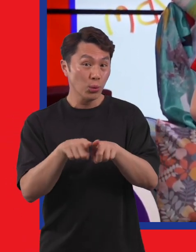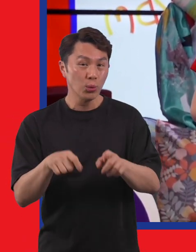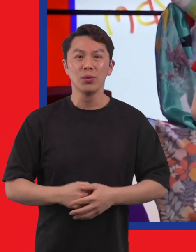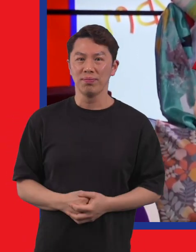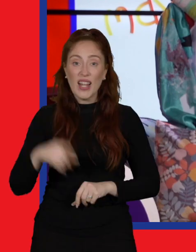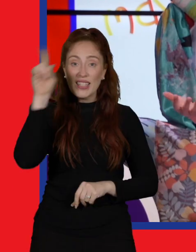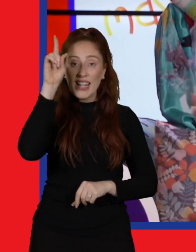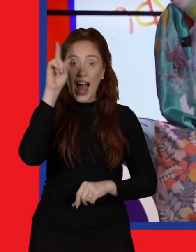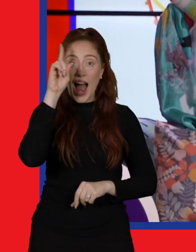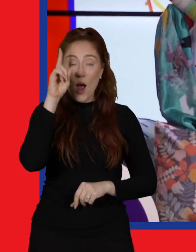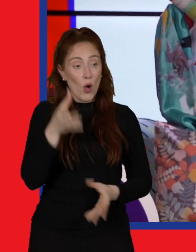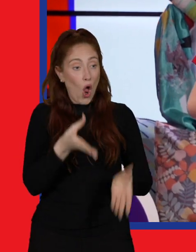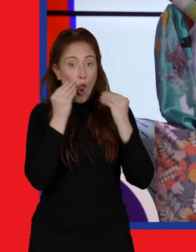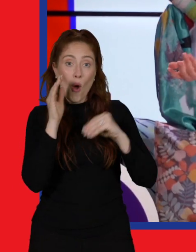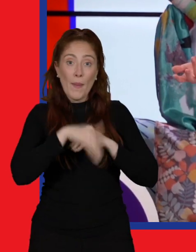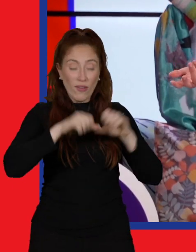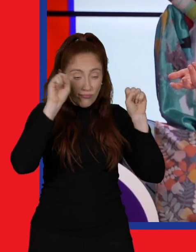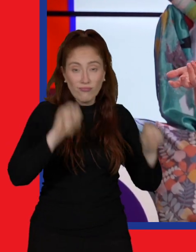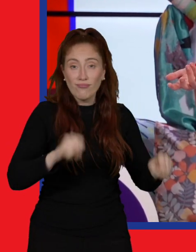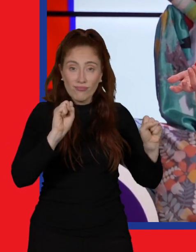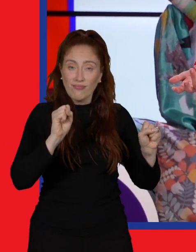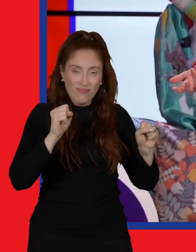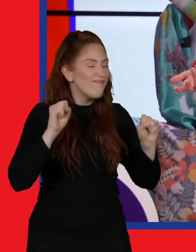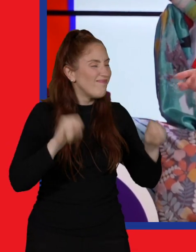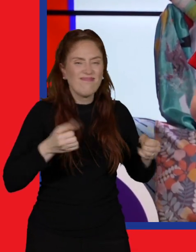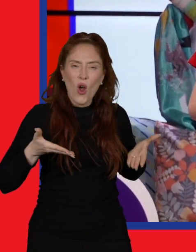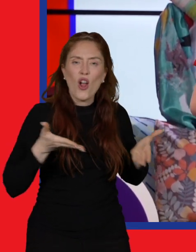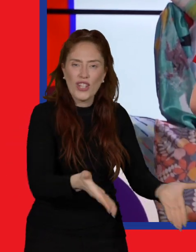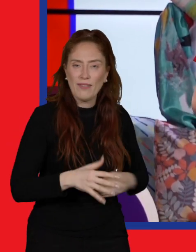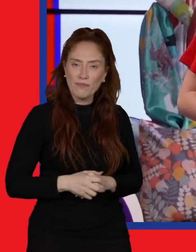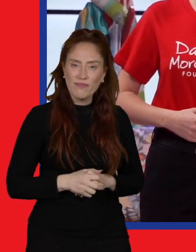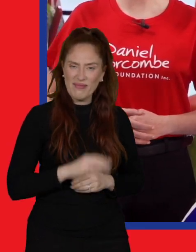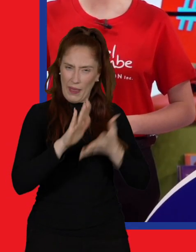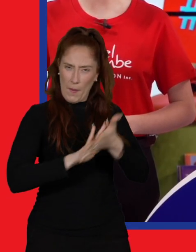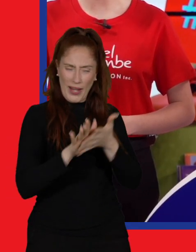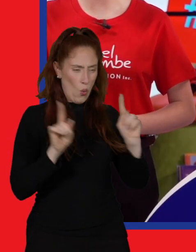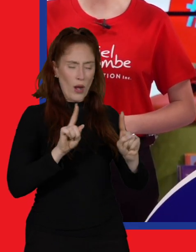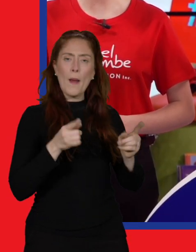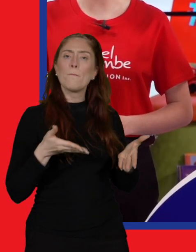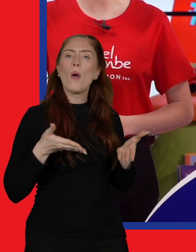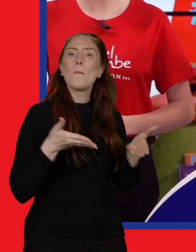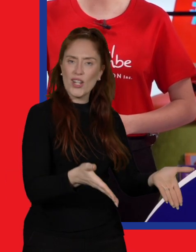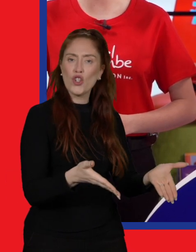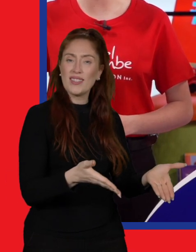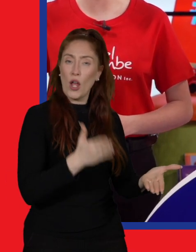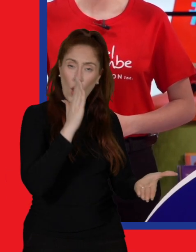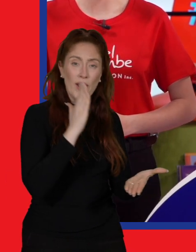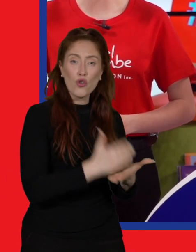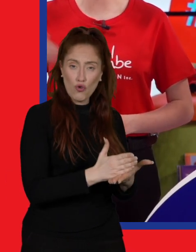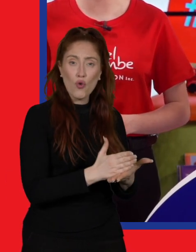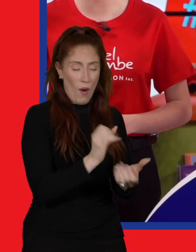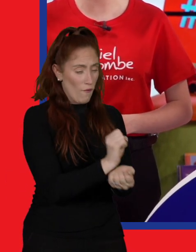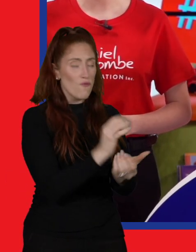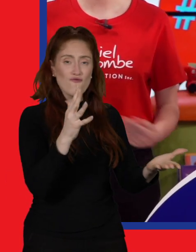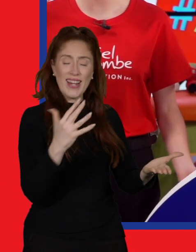and each other. Today's lesson will look at enthusiastic and affirmative consent. Enthusiastic and affirmative consent is permission that has